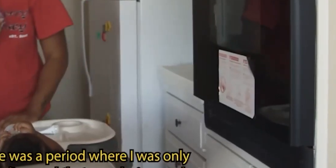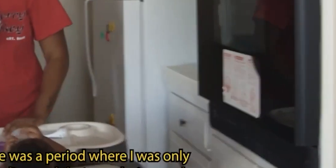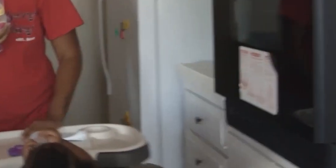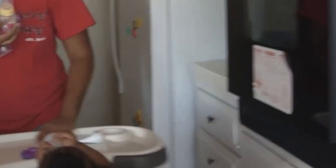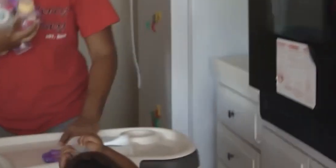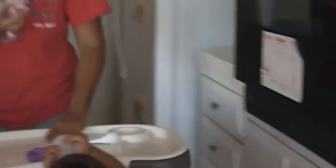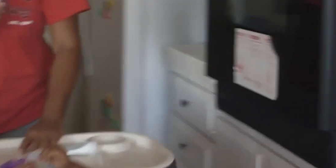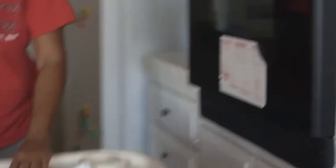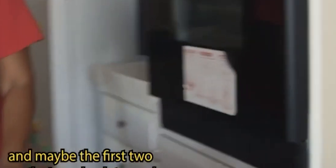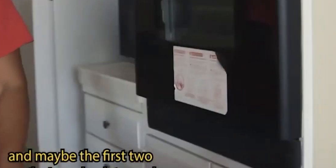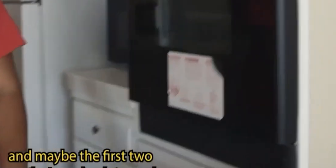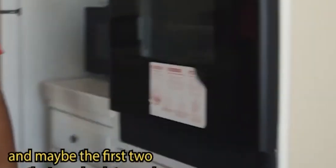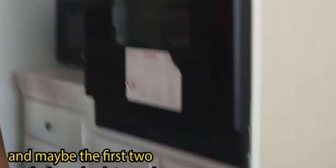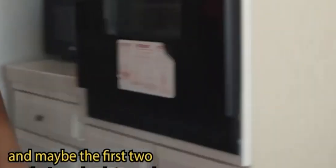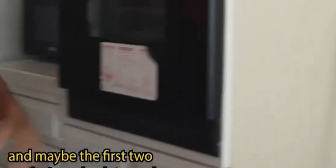my leave.